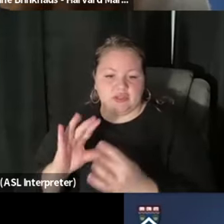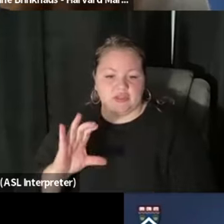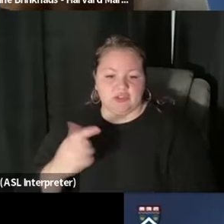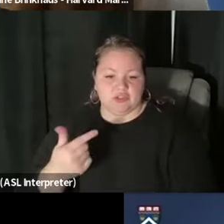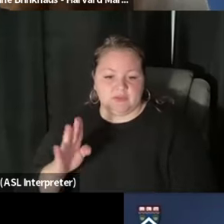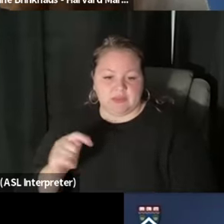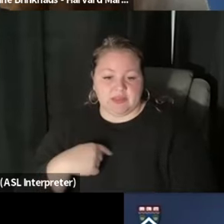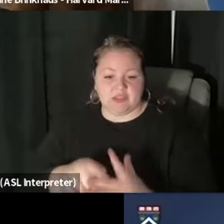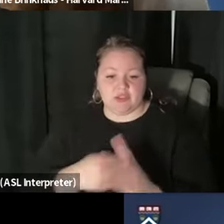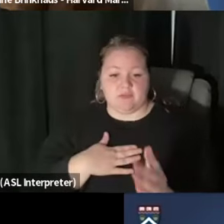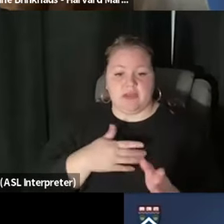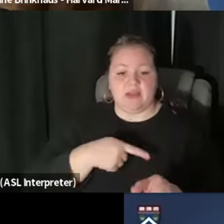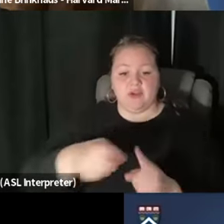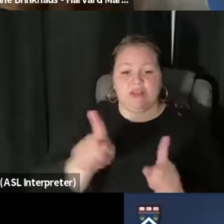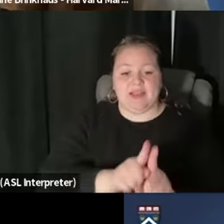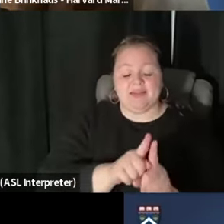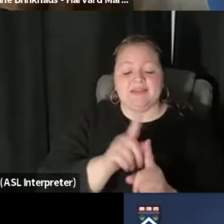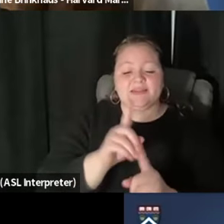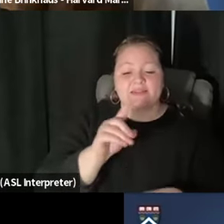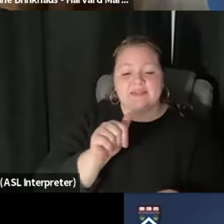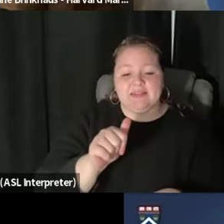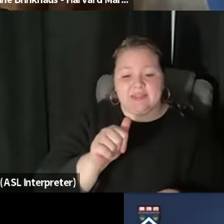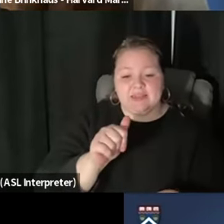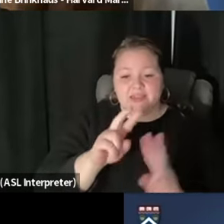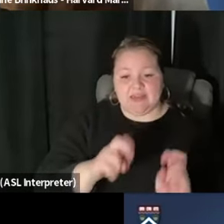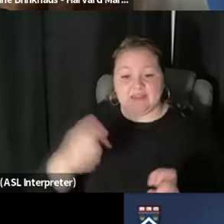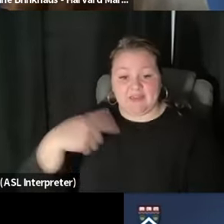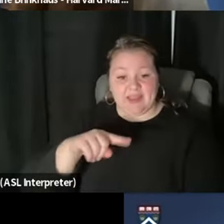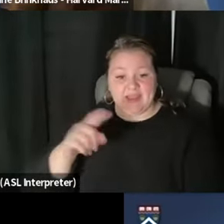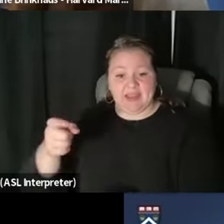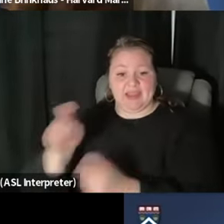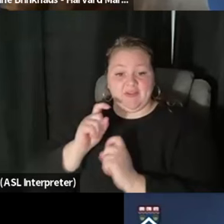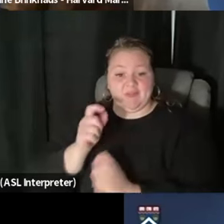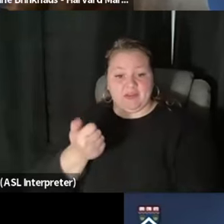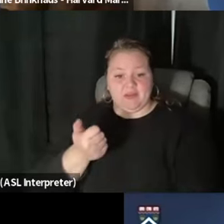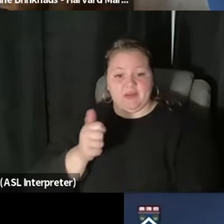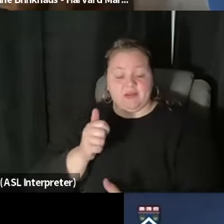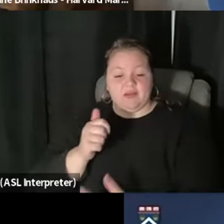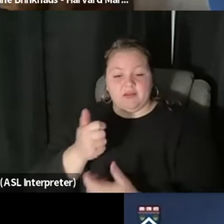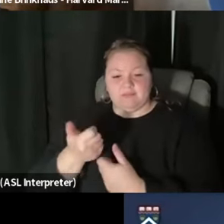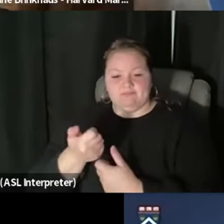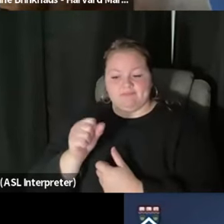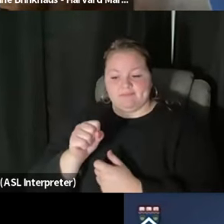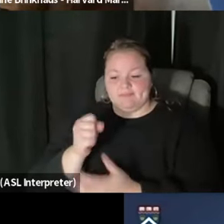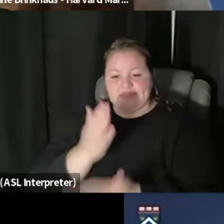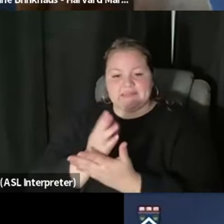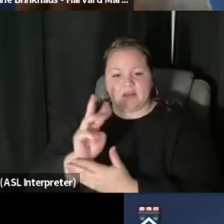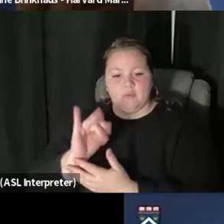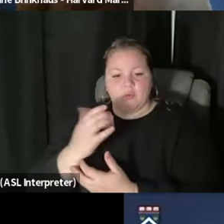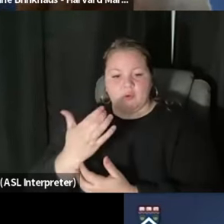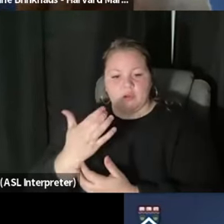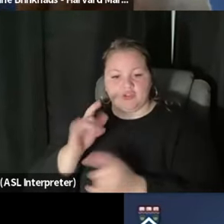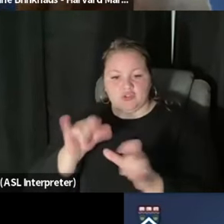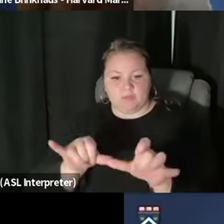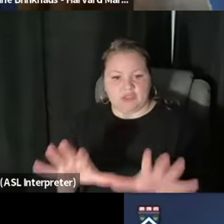analyst, and the tool that they gave me was a stopwatch to take measurement, right? And so you see that how things change